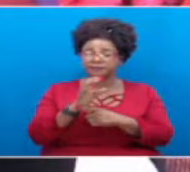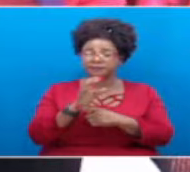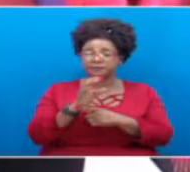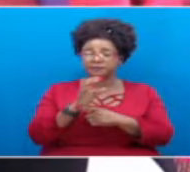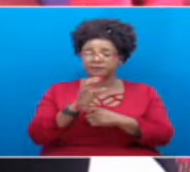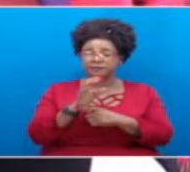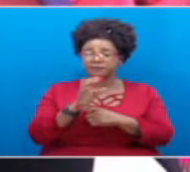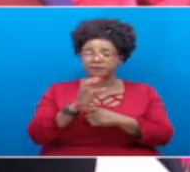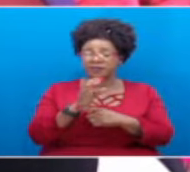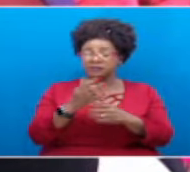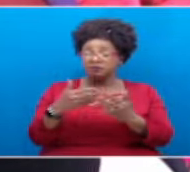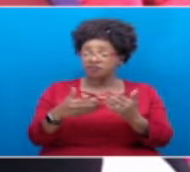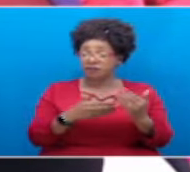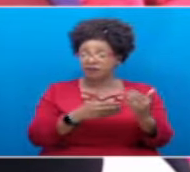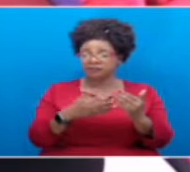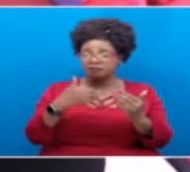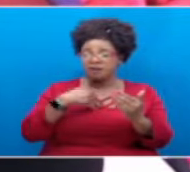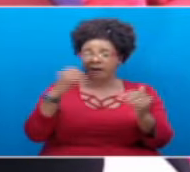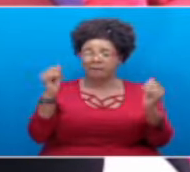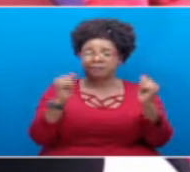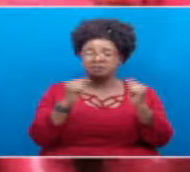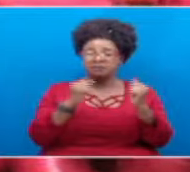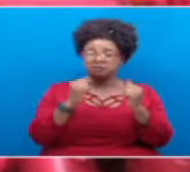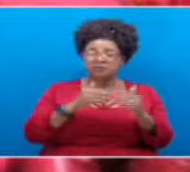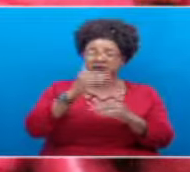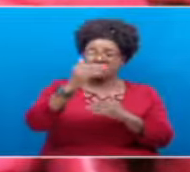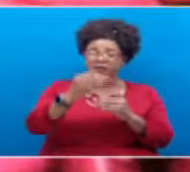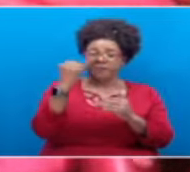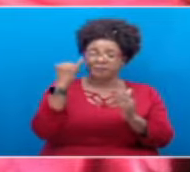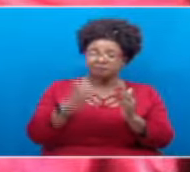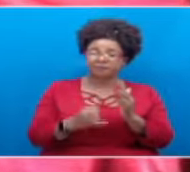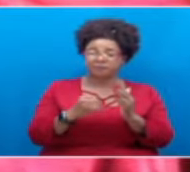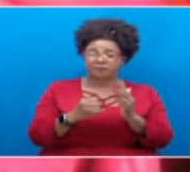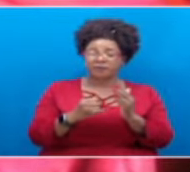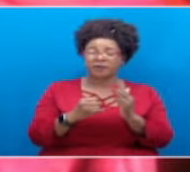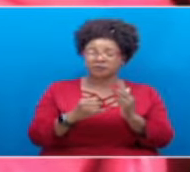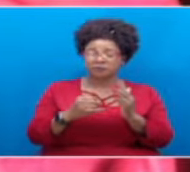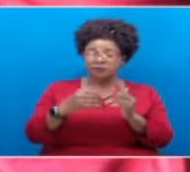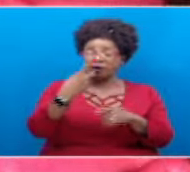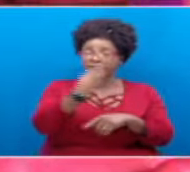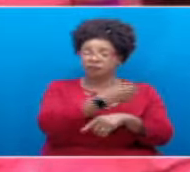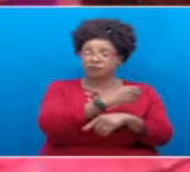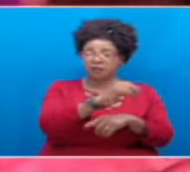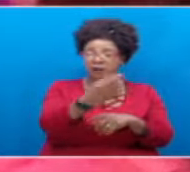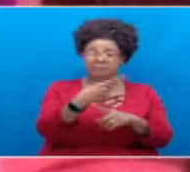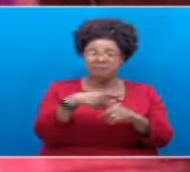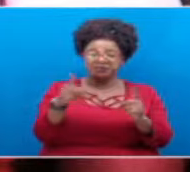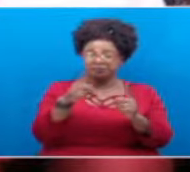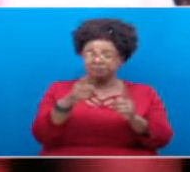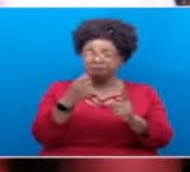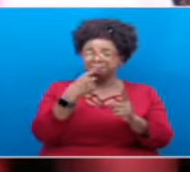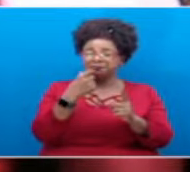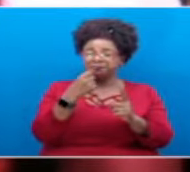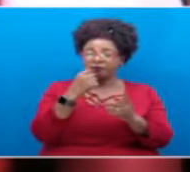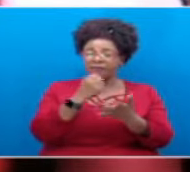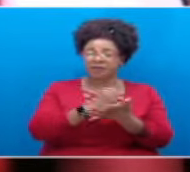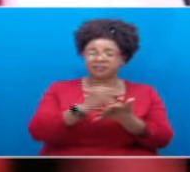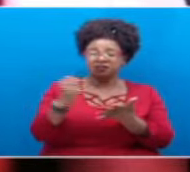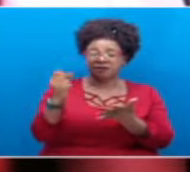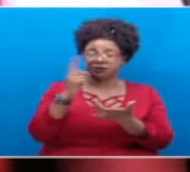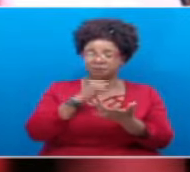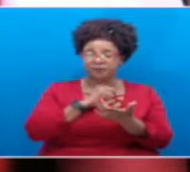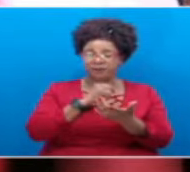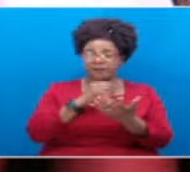This child contracted malaria after his last dose of the vaccine, but has since been treated and discharged, and is